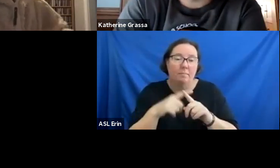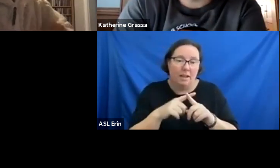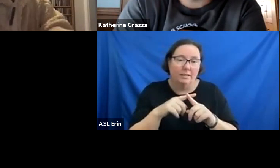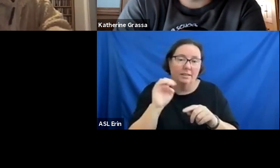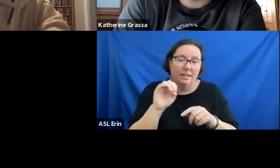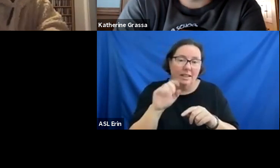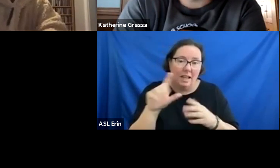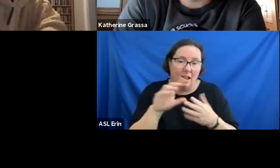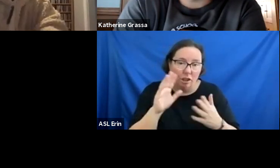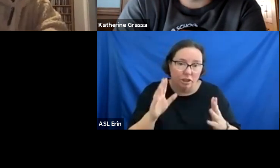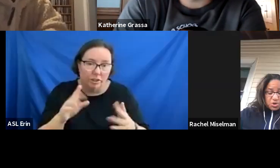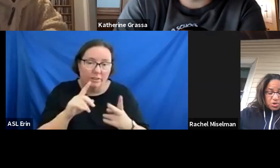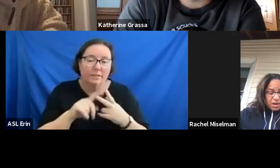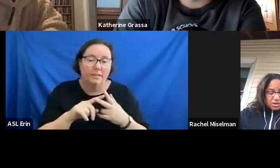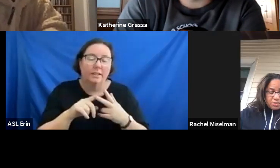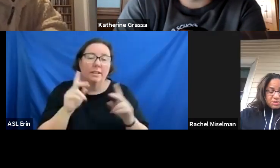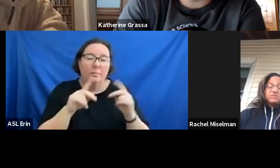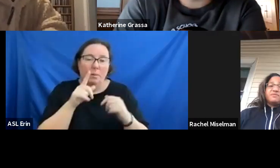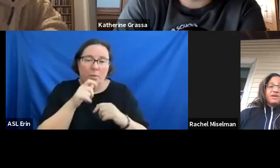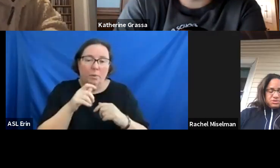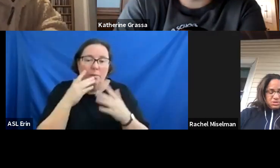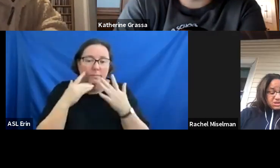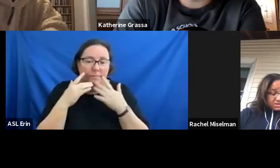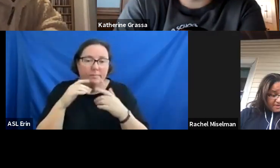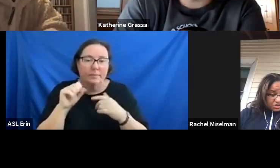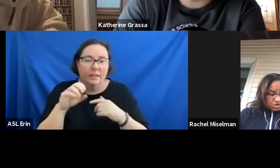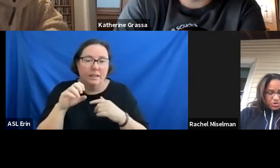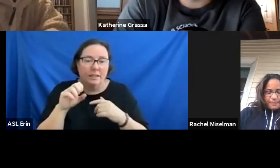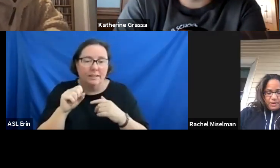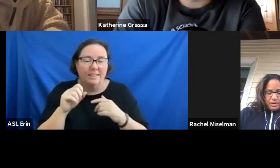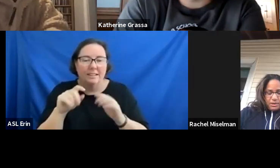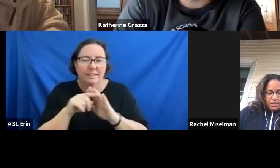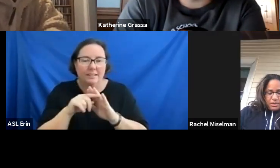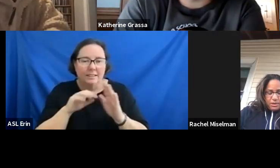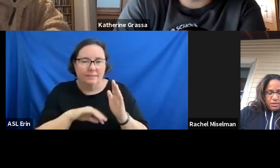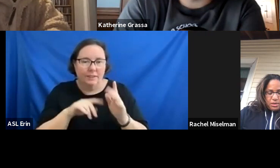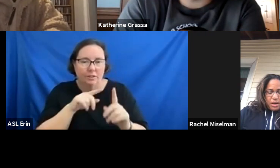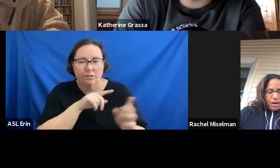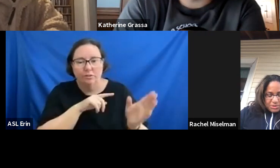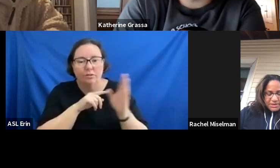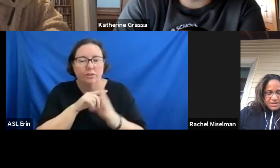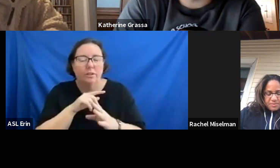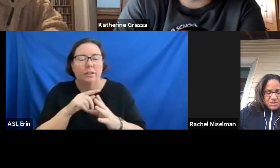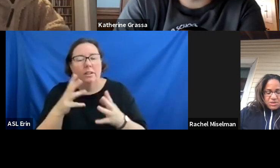EL learners and those that are socioeconomically disadvantaged.